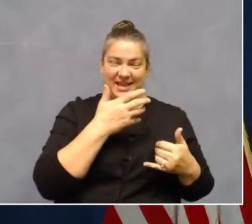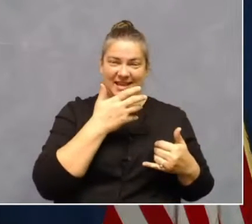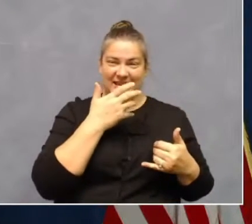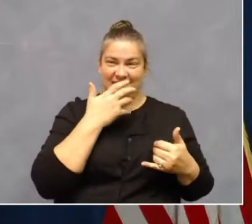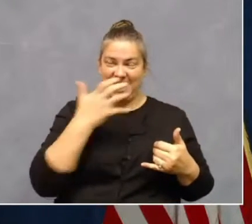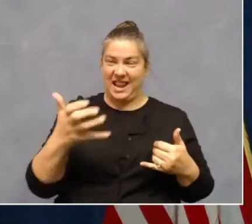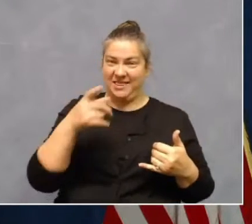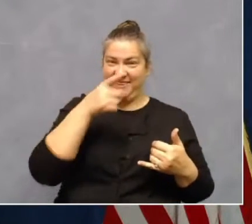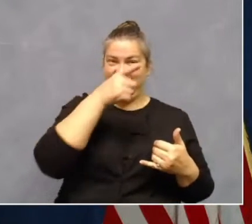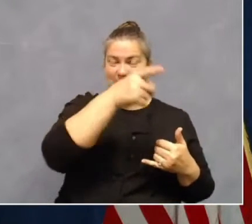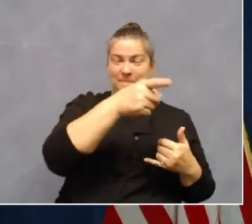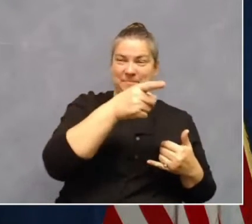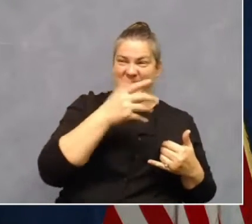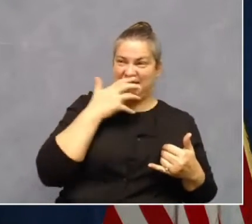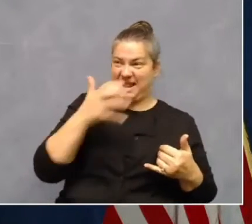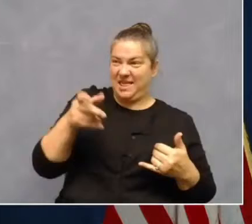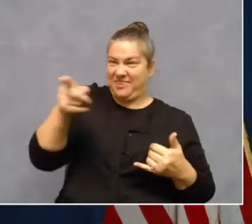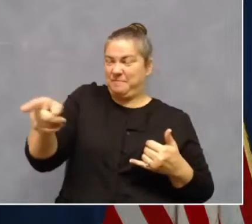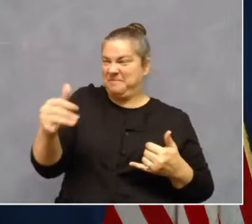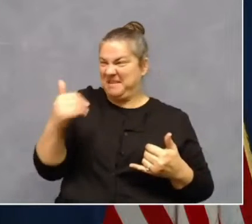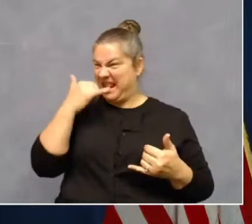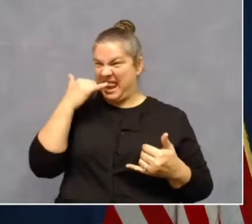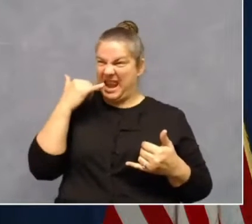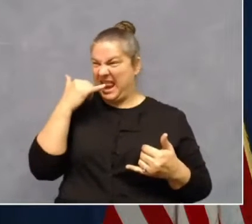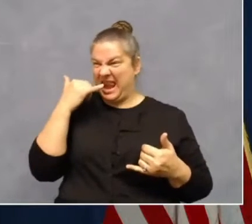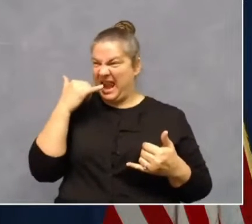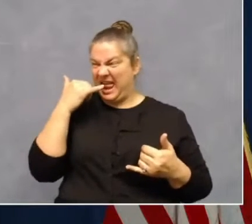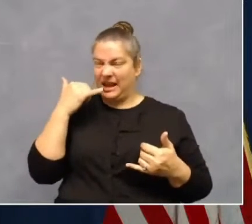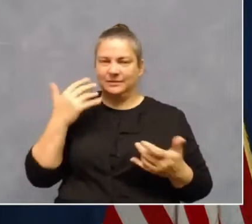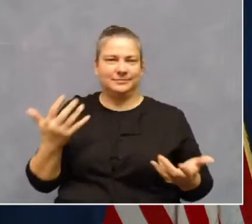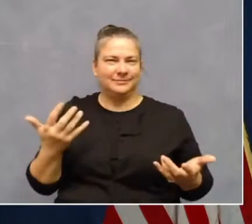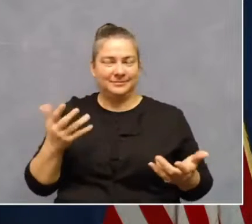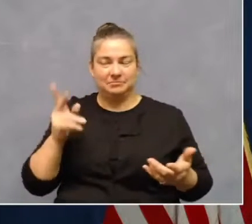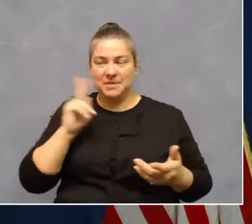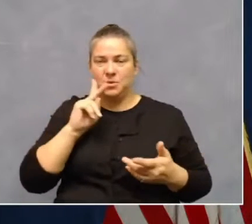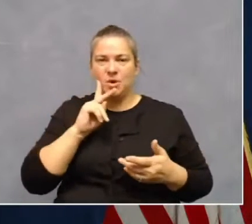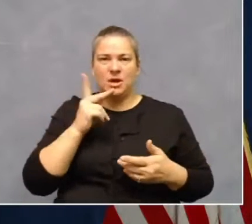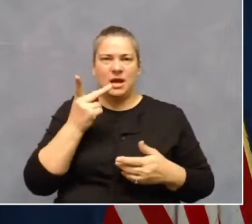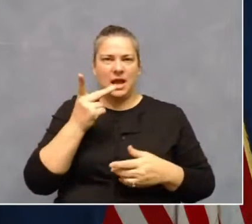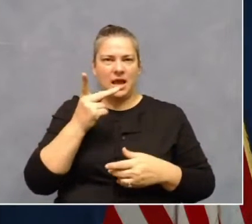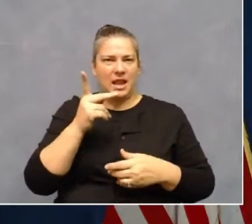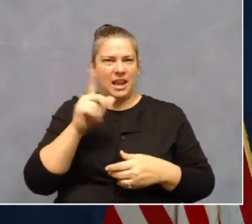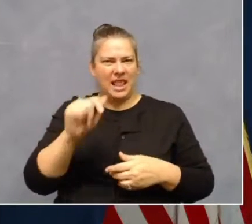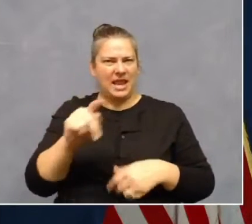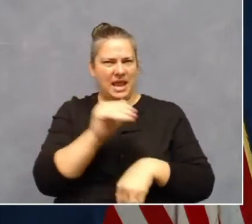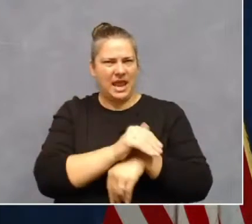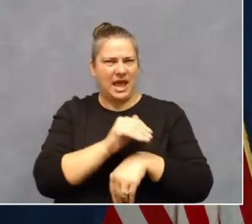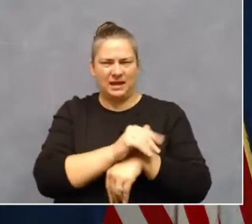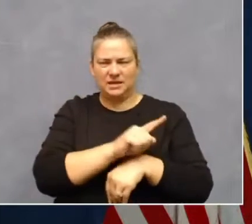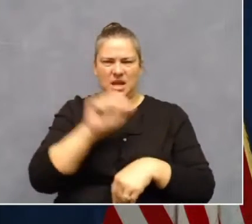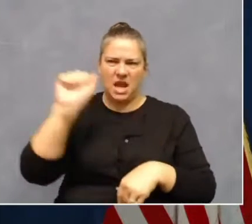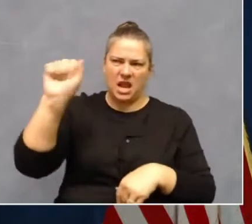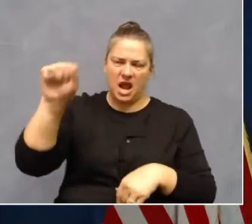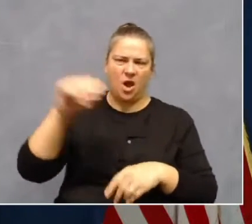community. We got people knocking on their doors late at night. That's really wrong. I mean, where are your manners?